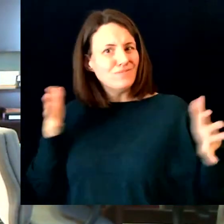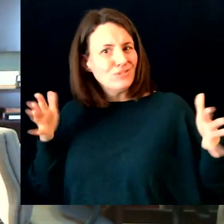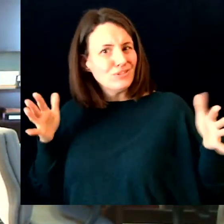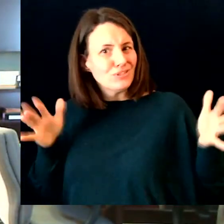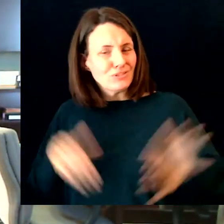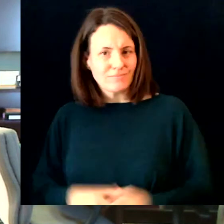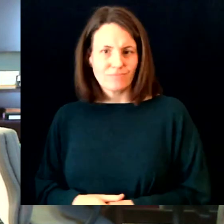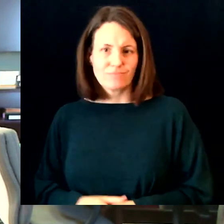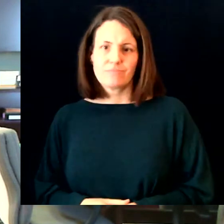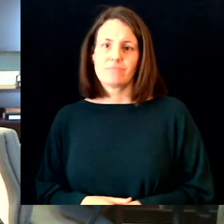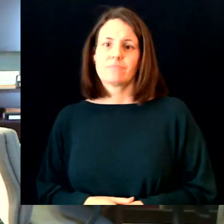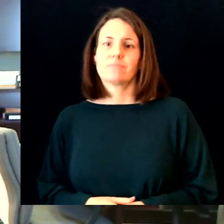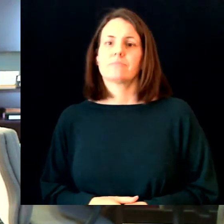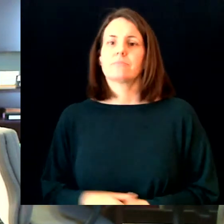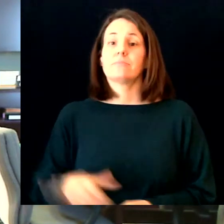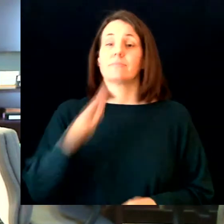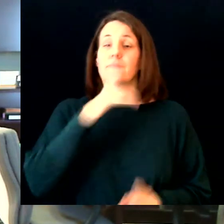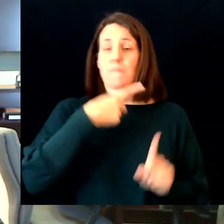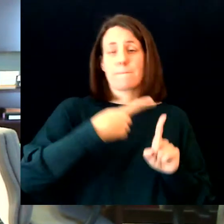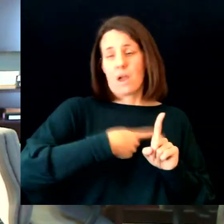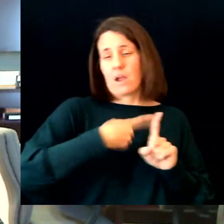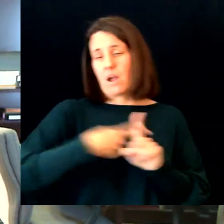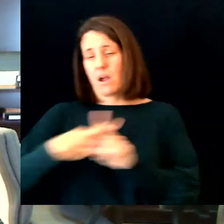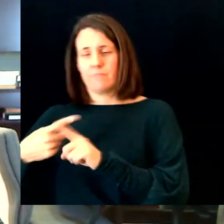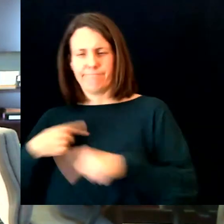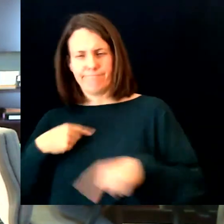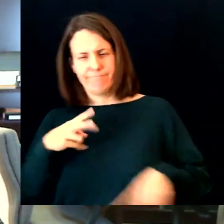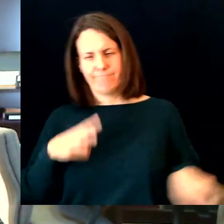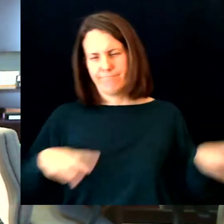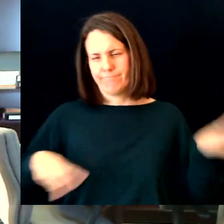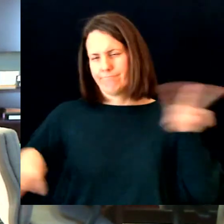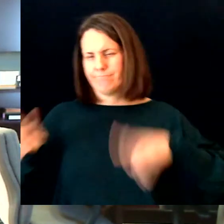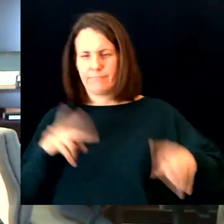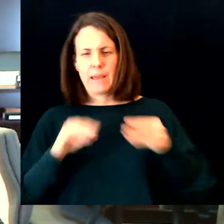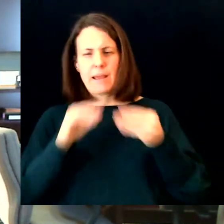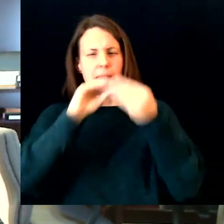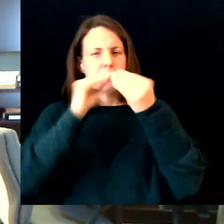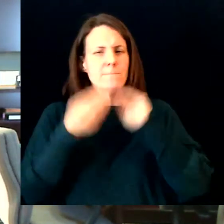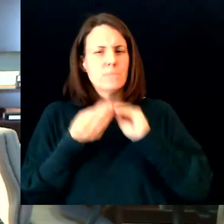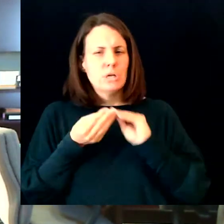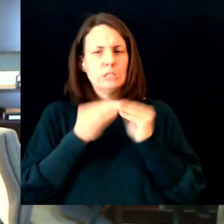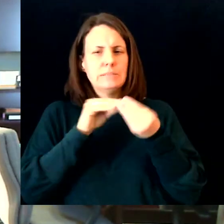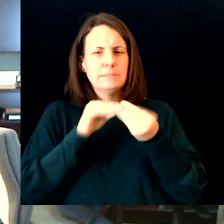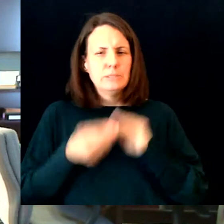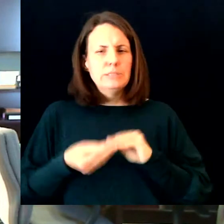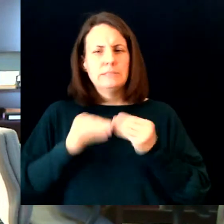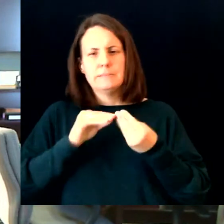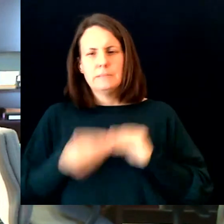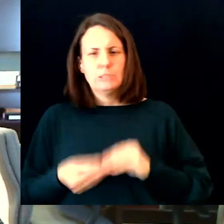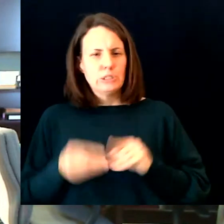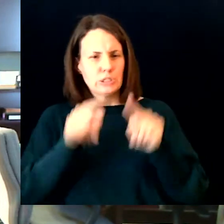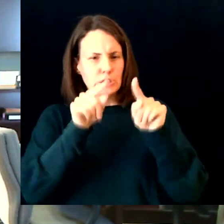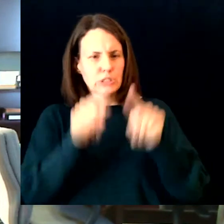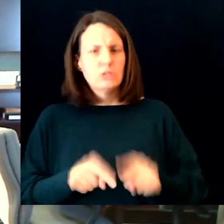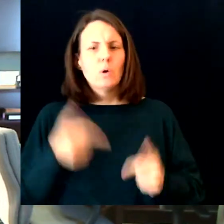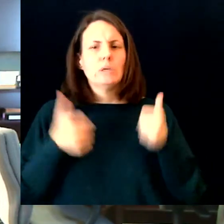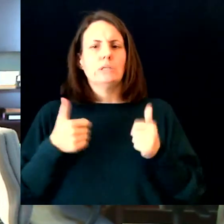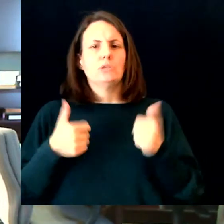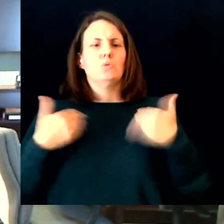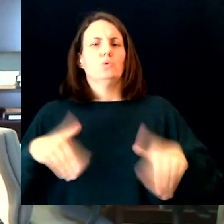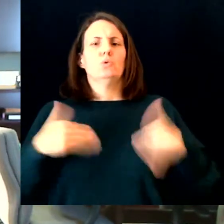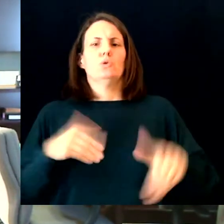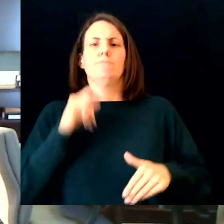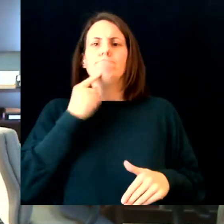basis for a while now about people's risk of being hospitalized if they are not vaccinated